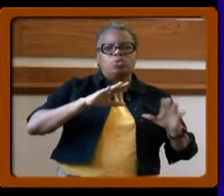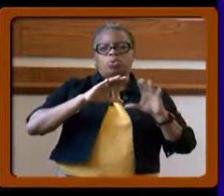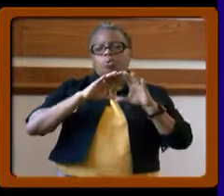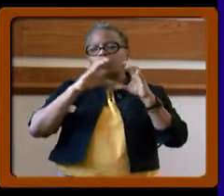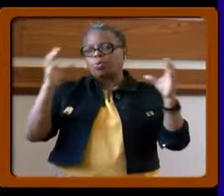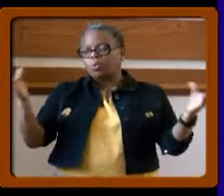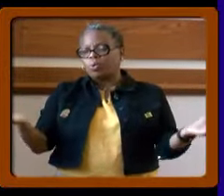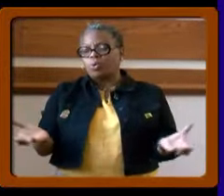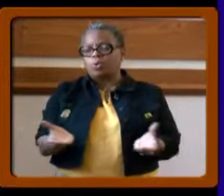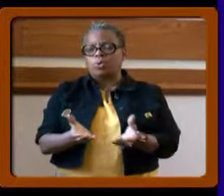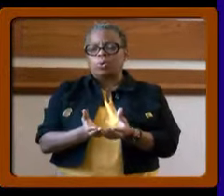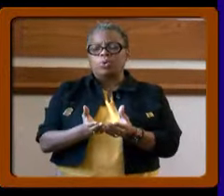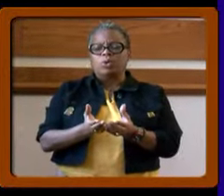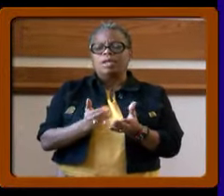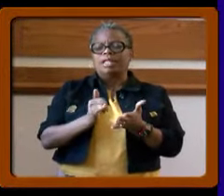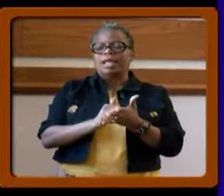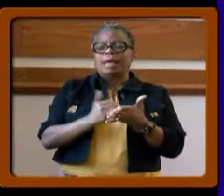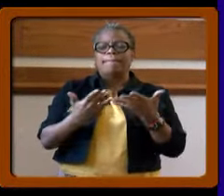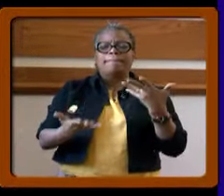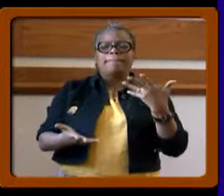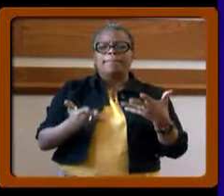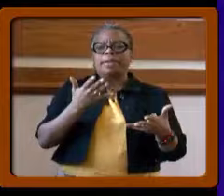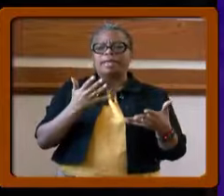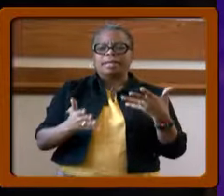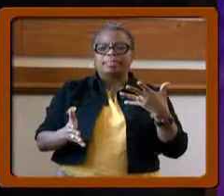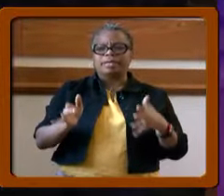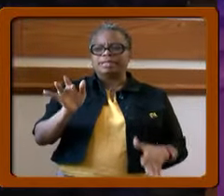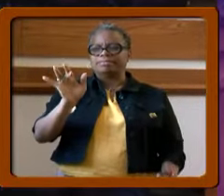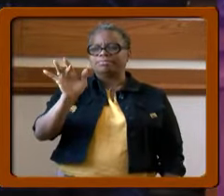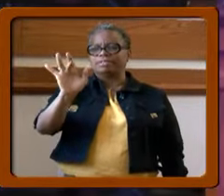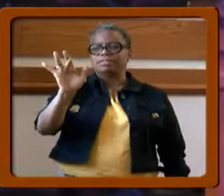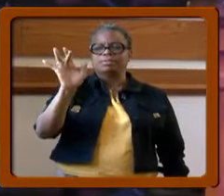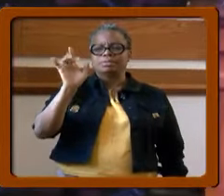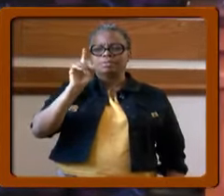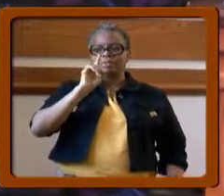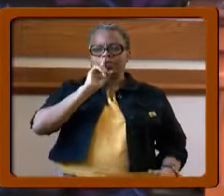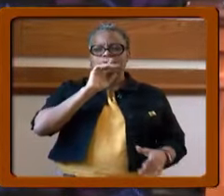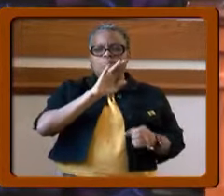that might embrace the promise